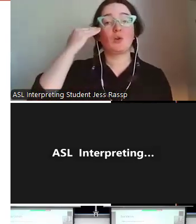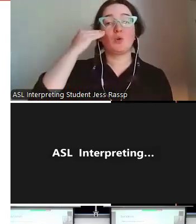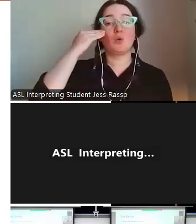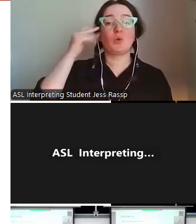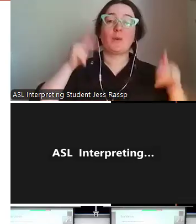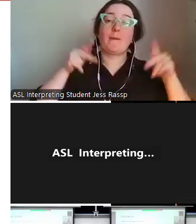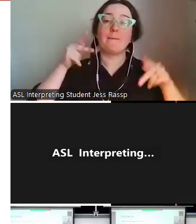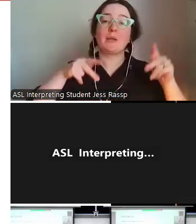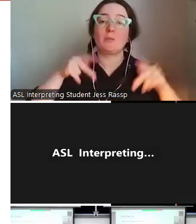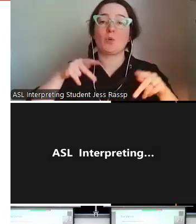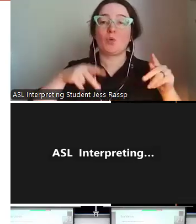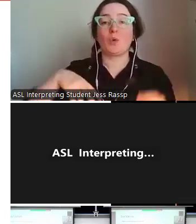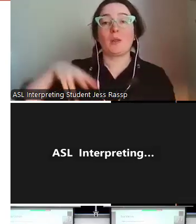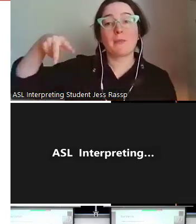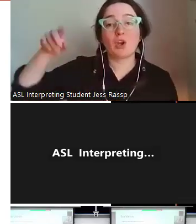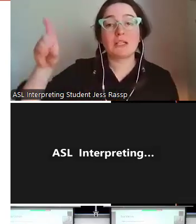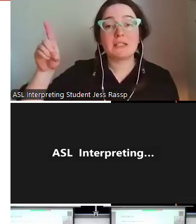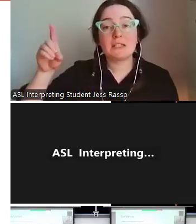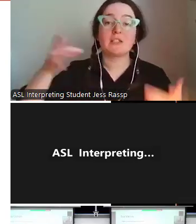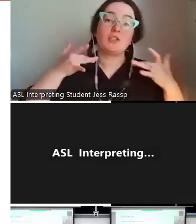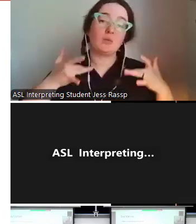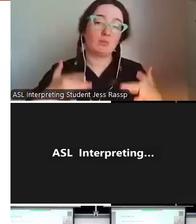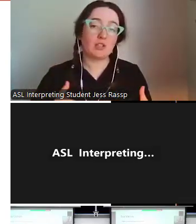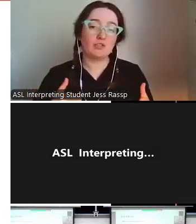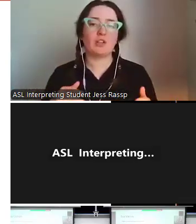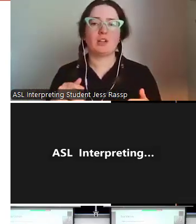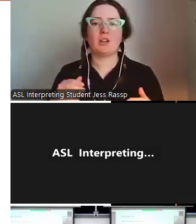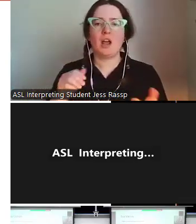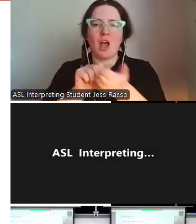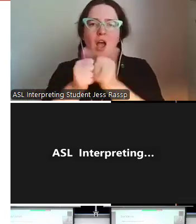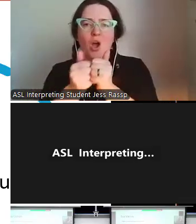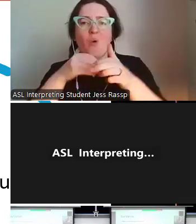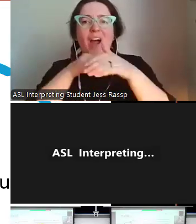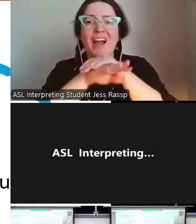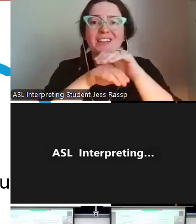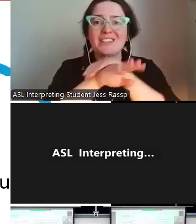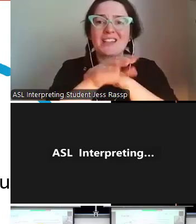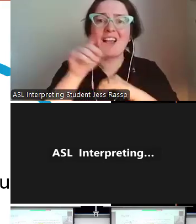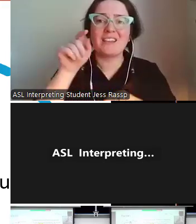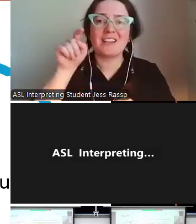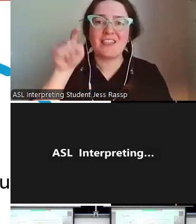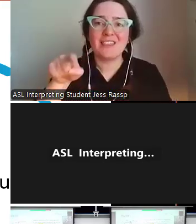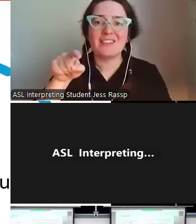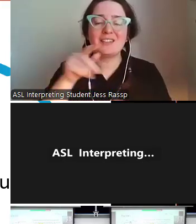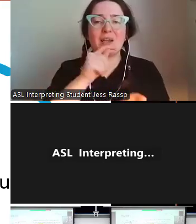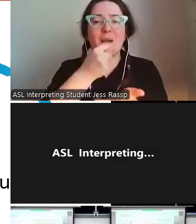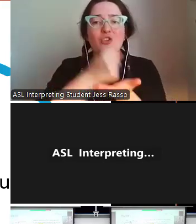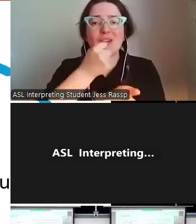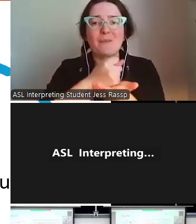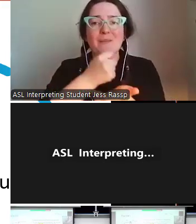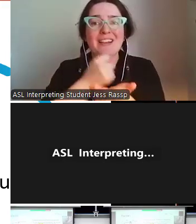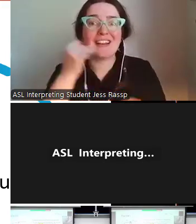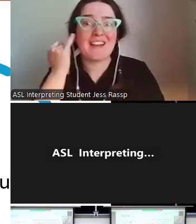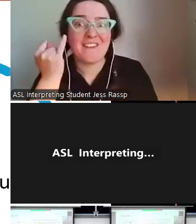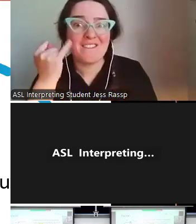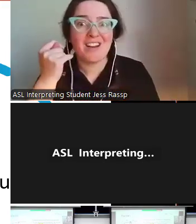access to something like this? Because, and they're allergic to bees. Right, So